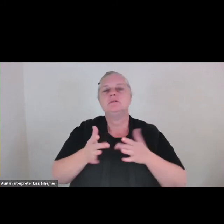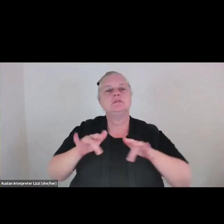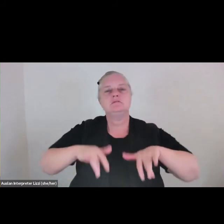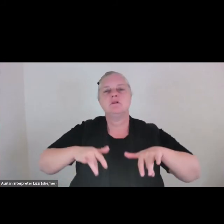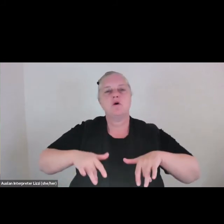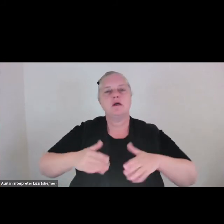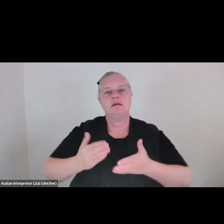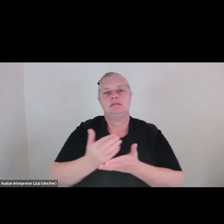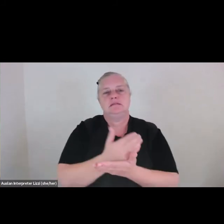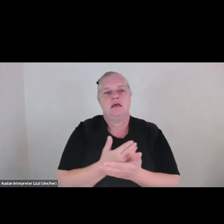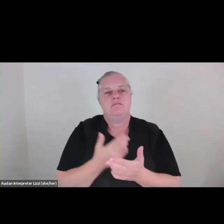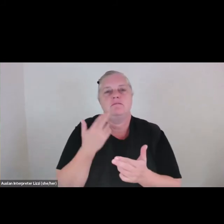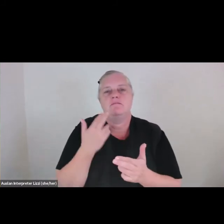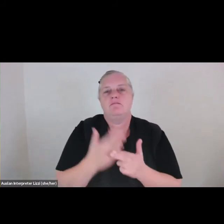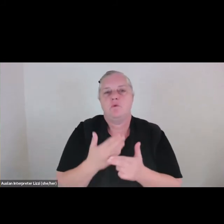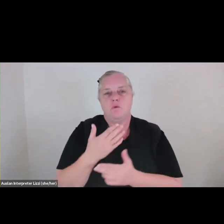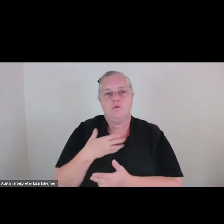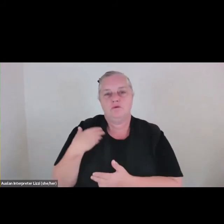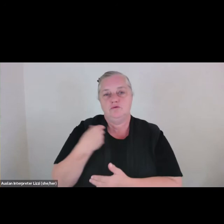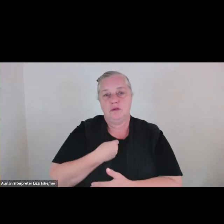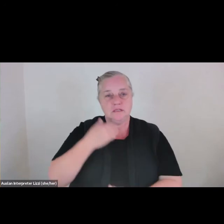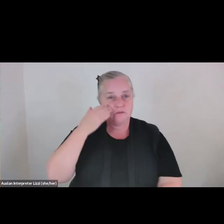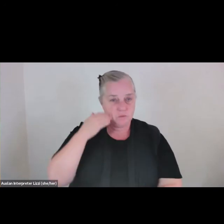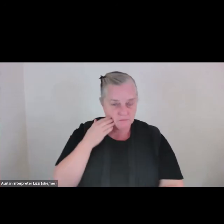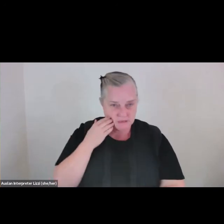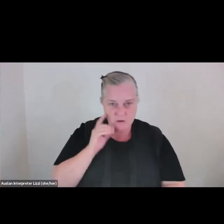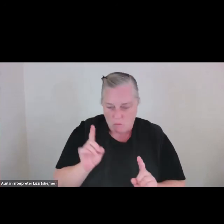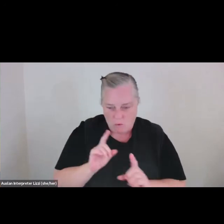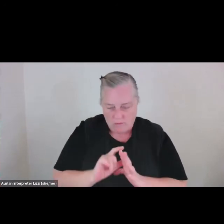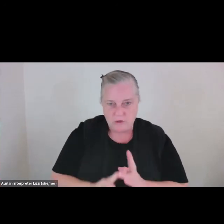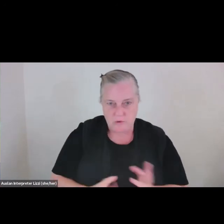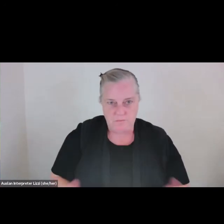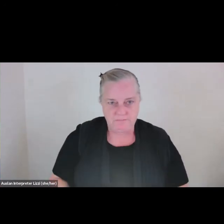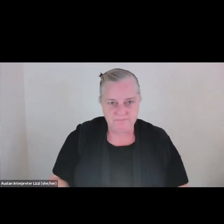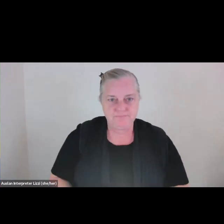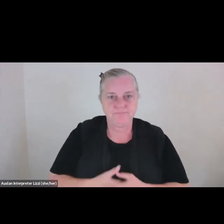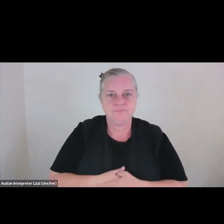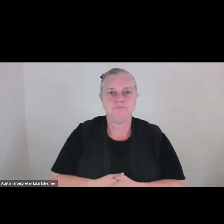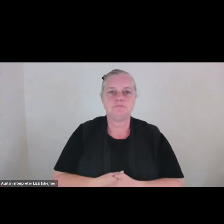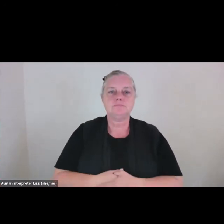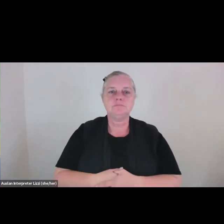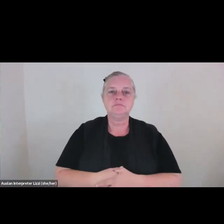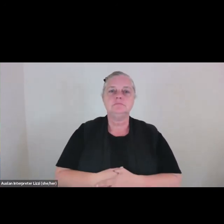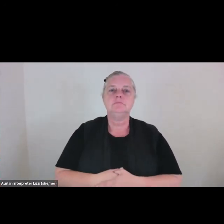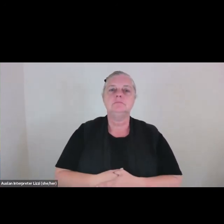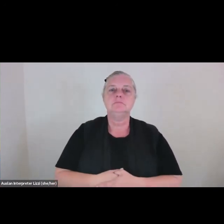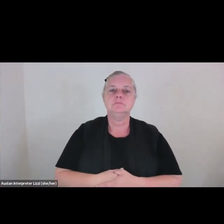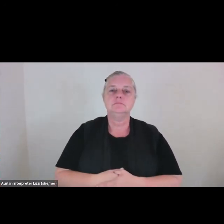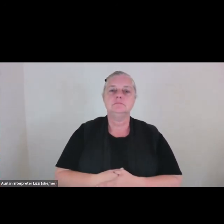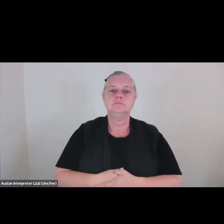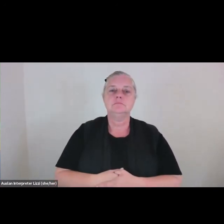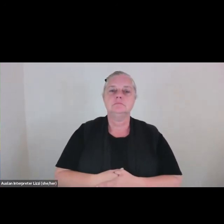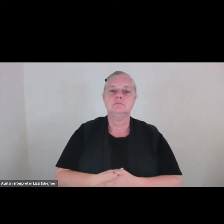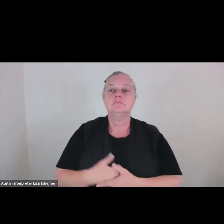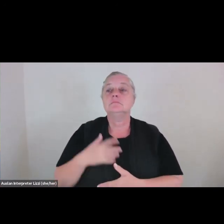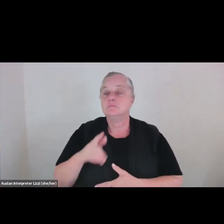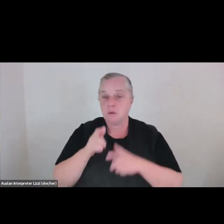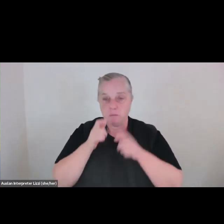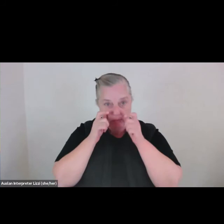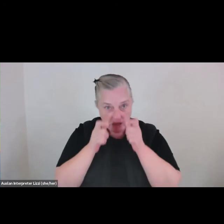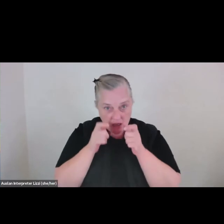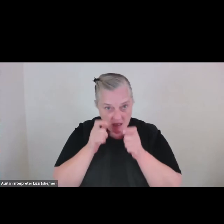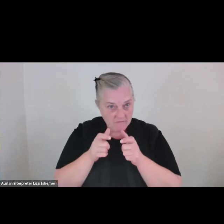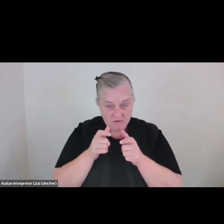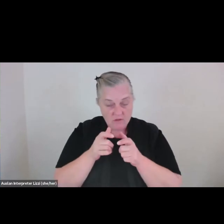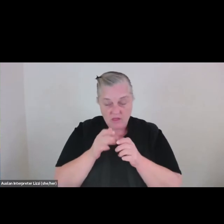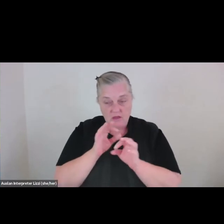unsafe space? Well, first of all, I would be like, be really careful of denying trans women access